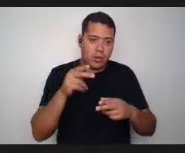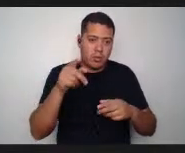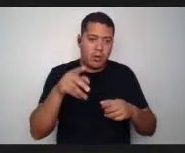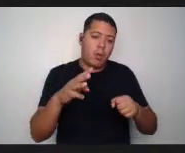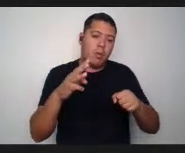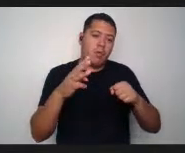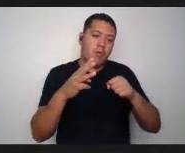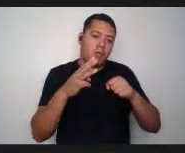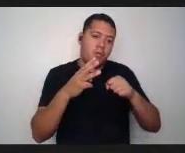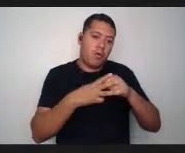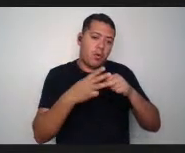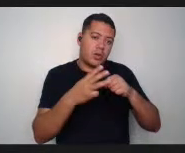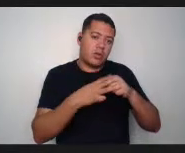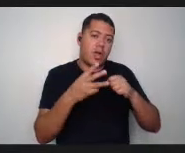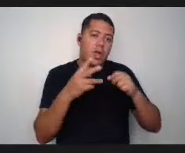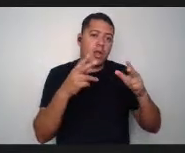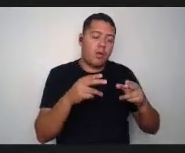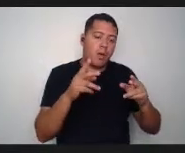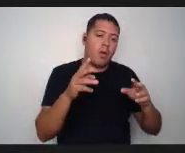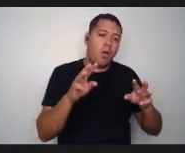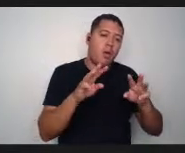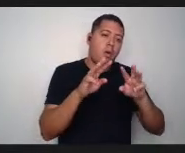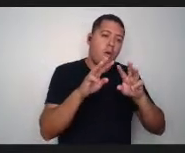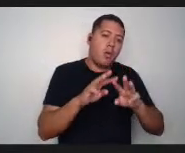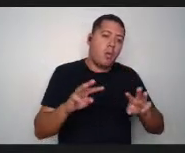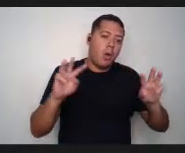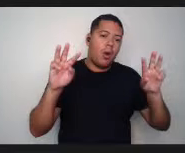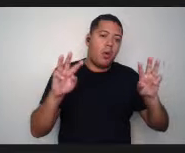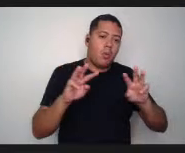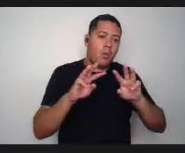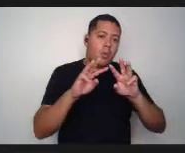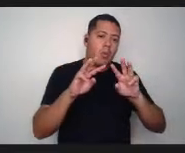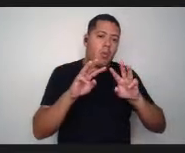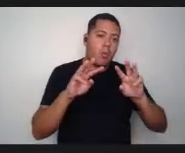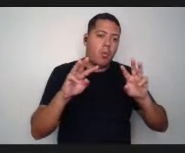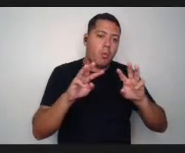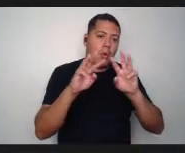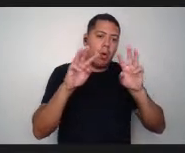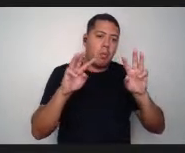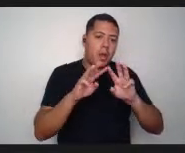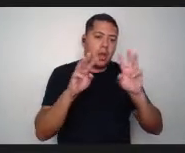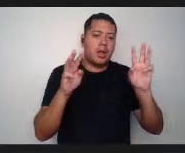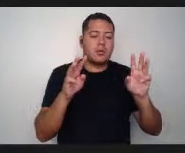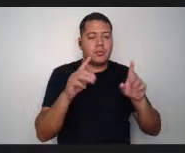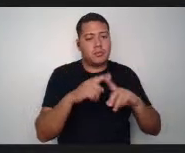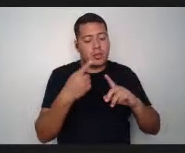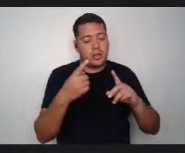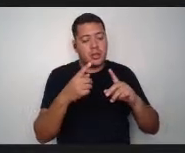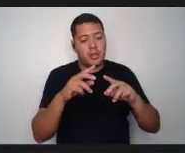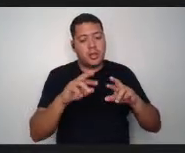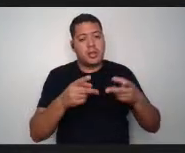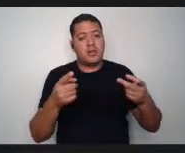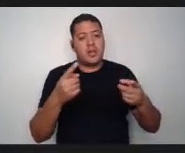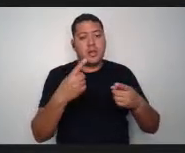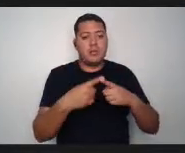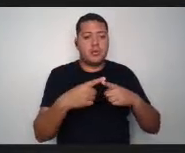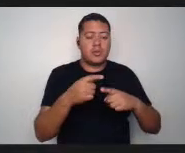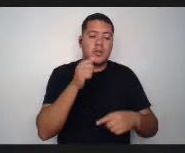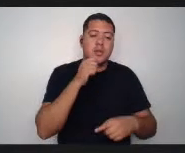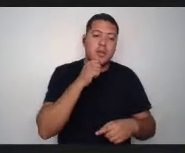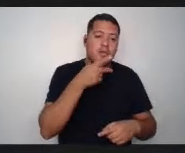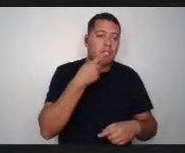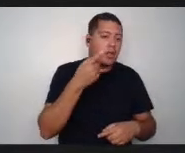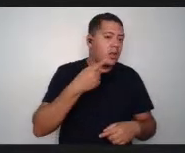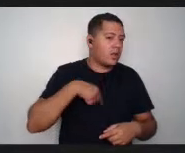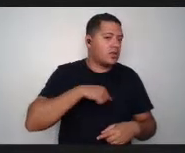to Volkswagen, and such as Walmart as well. And the difference is that they try and tell us that